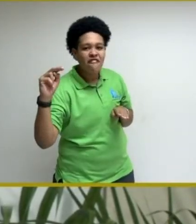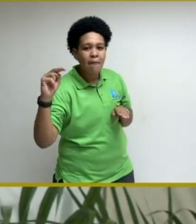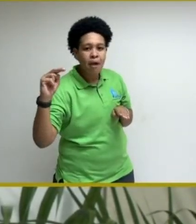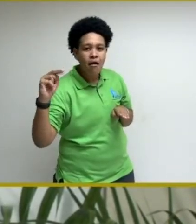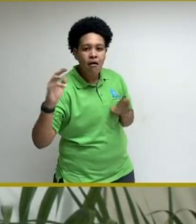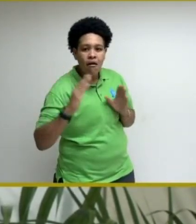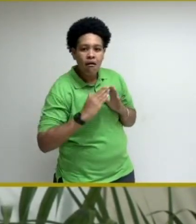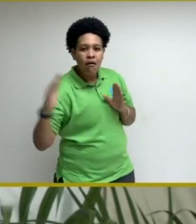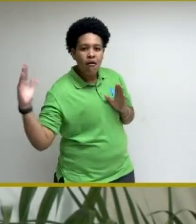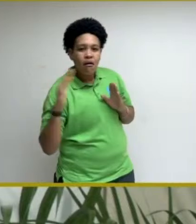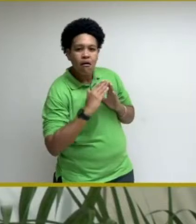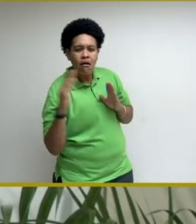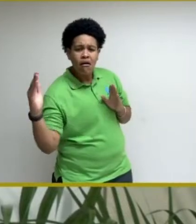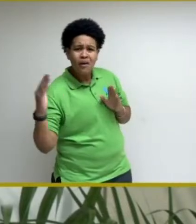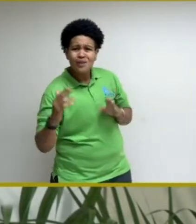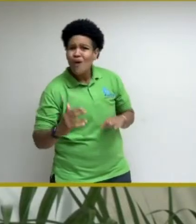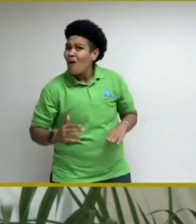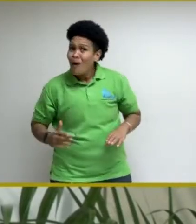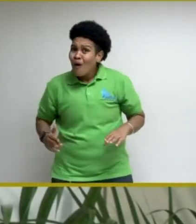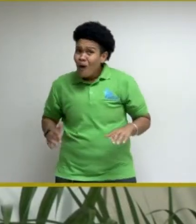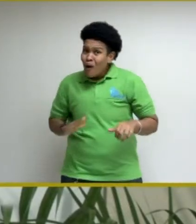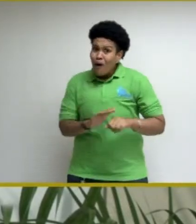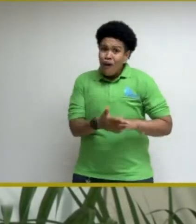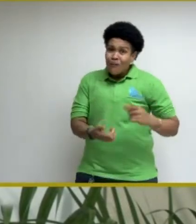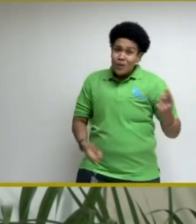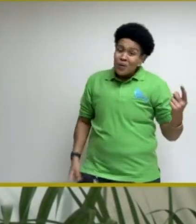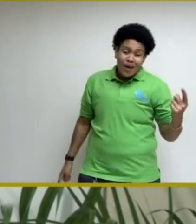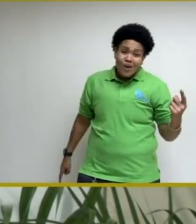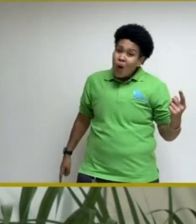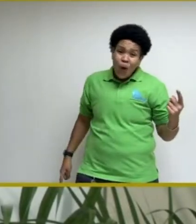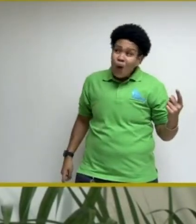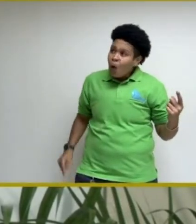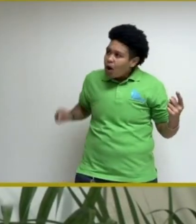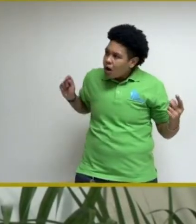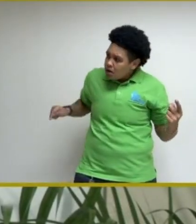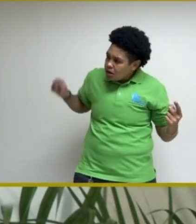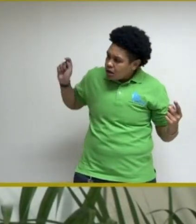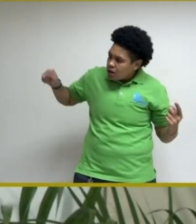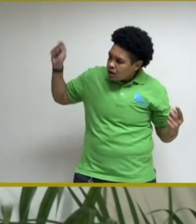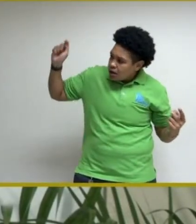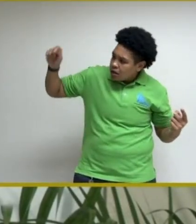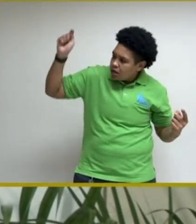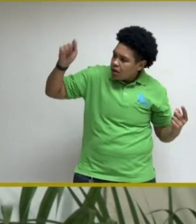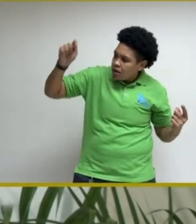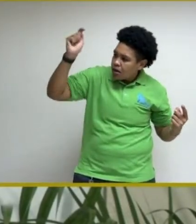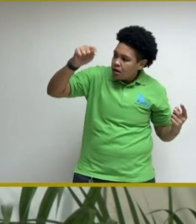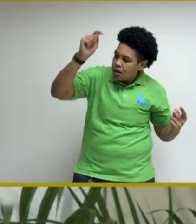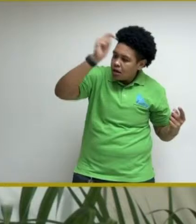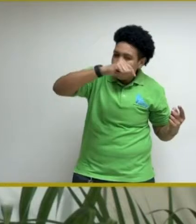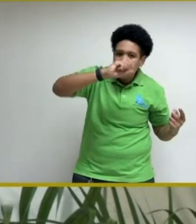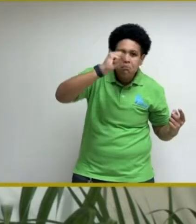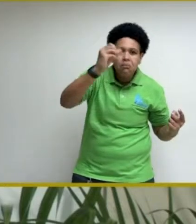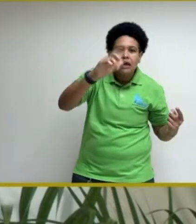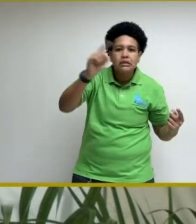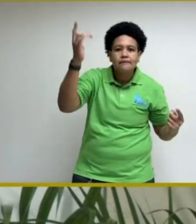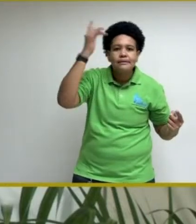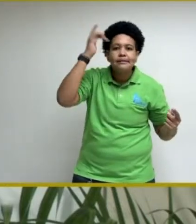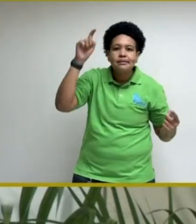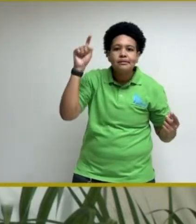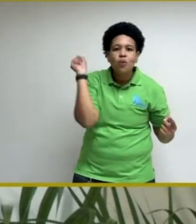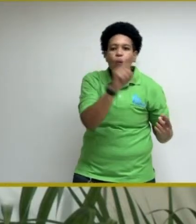risk of other illnesses that need the hospital services. And we have to